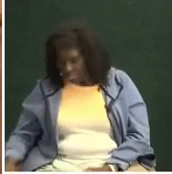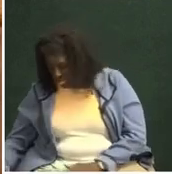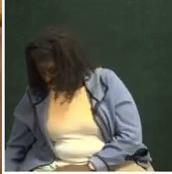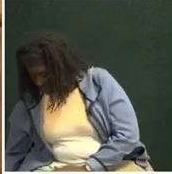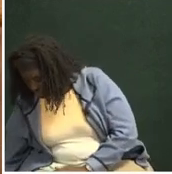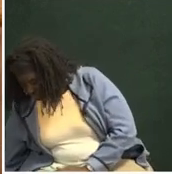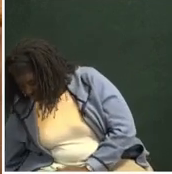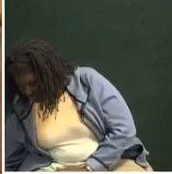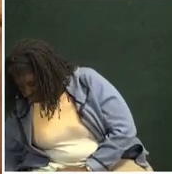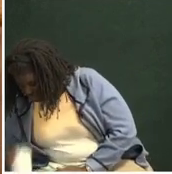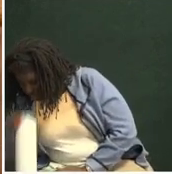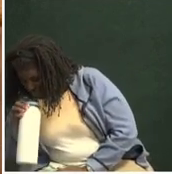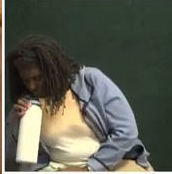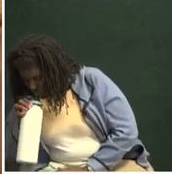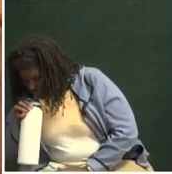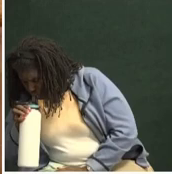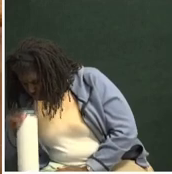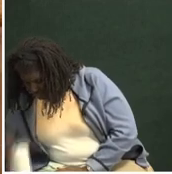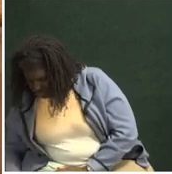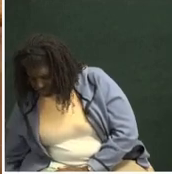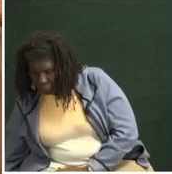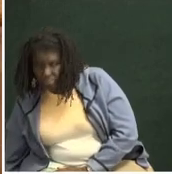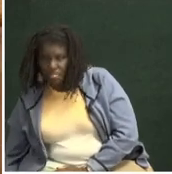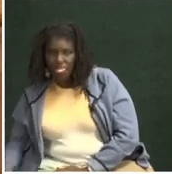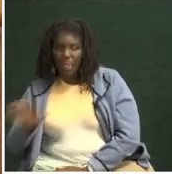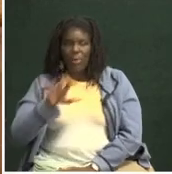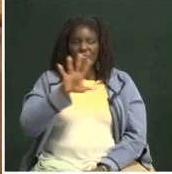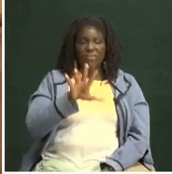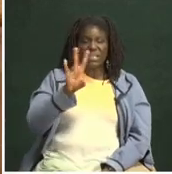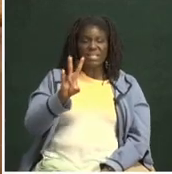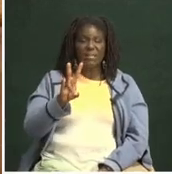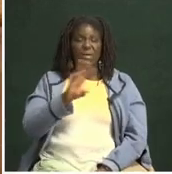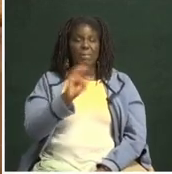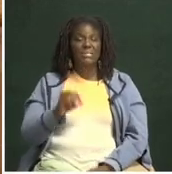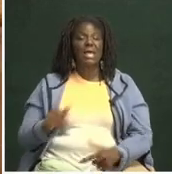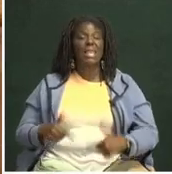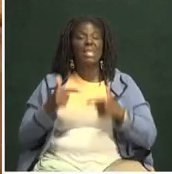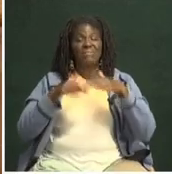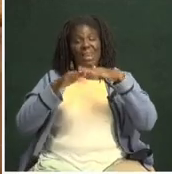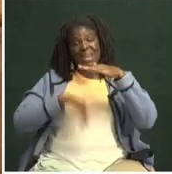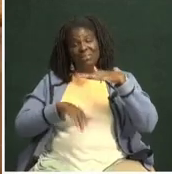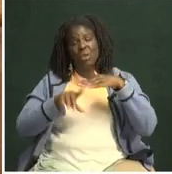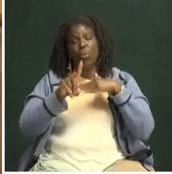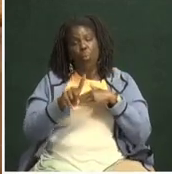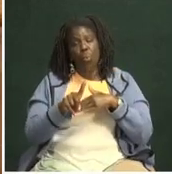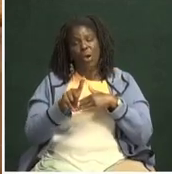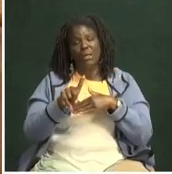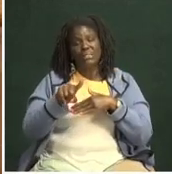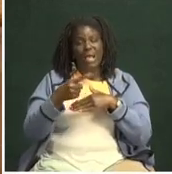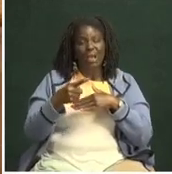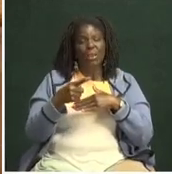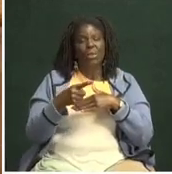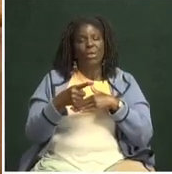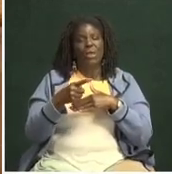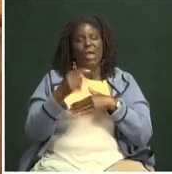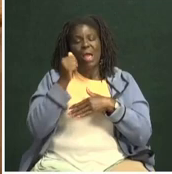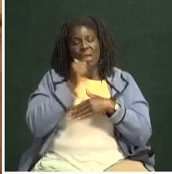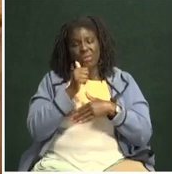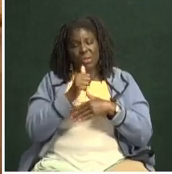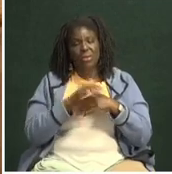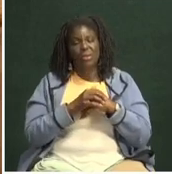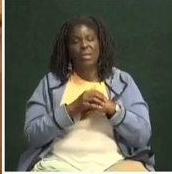Human Development Index. About 57% live on less than $1.25 United States dollars per day,